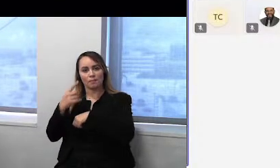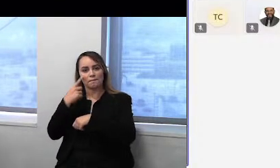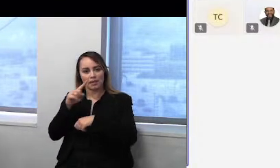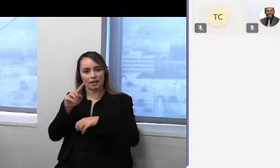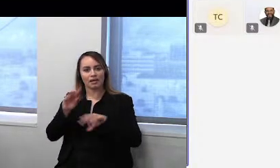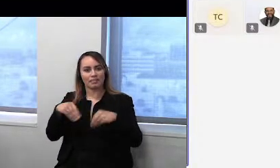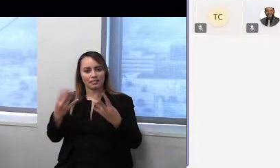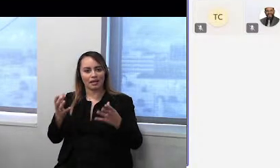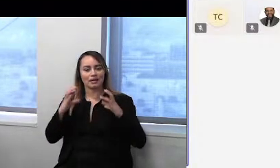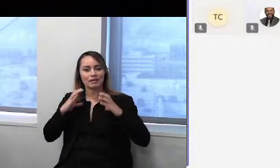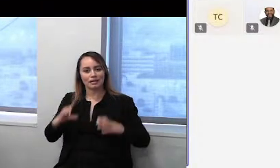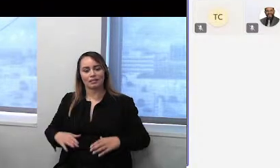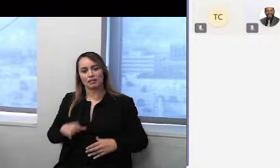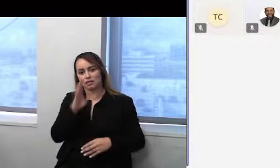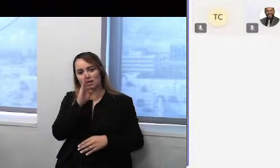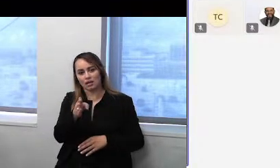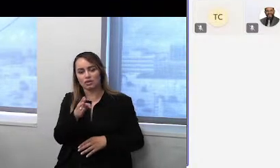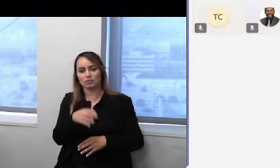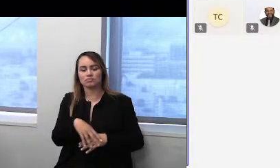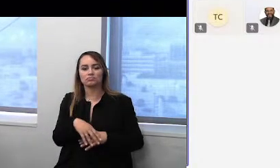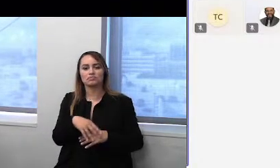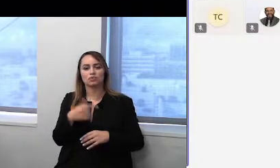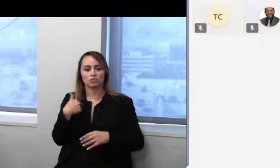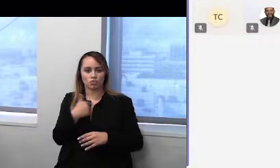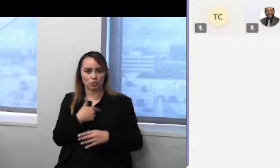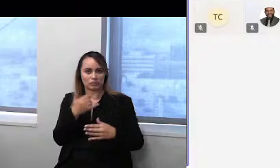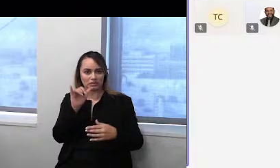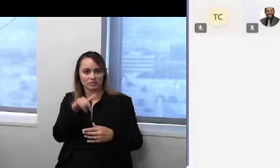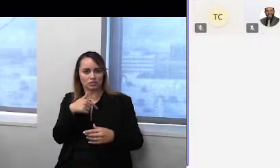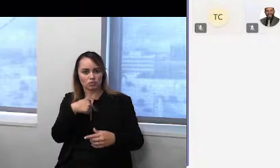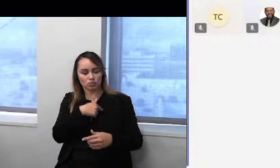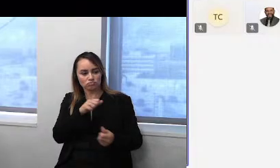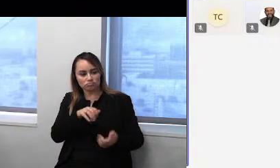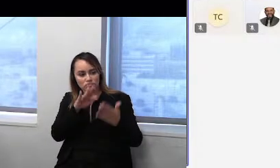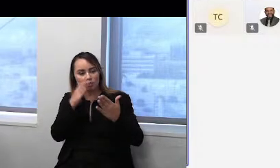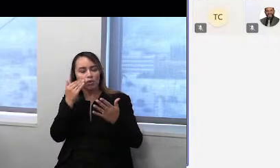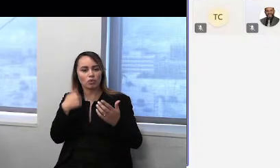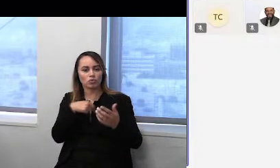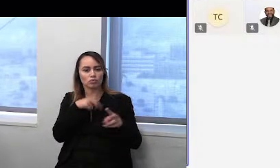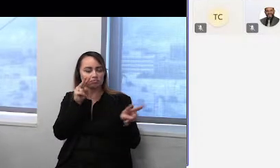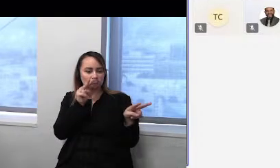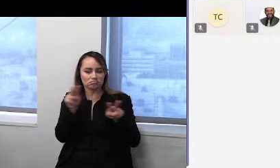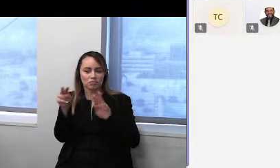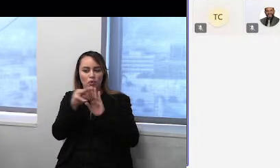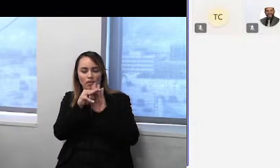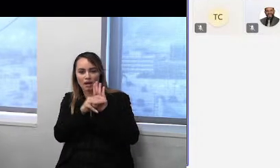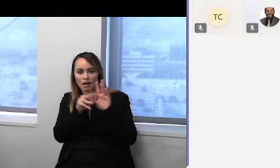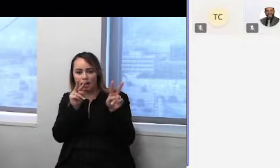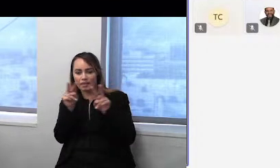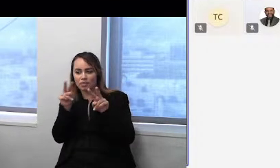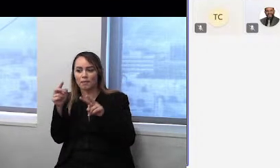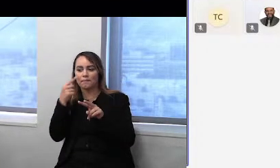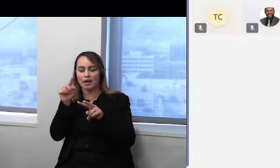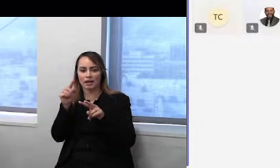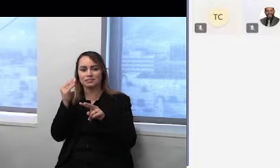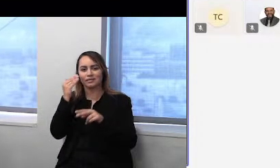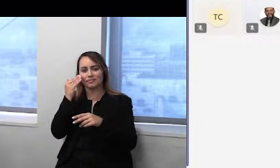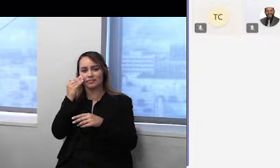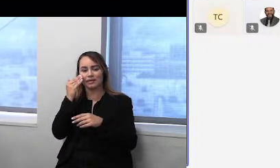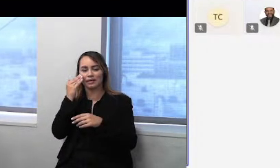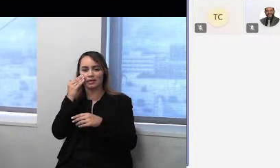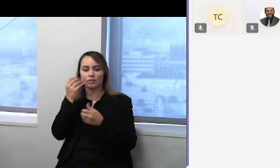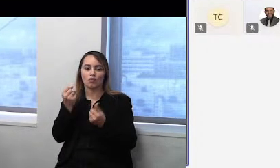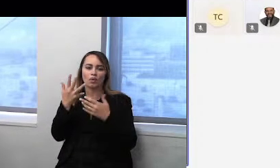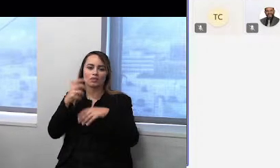challenges that we're facing because we're modeling the current state, and being able to determine those future years is going to be contingent to whether or not